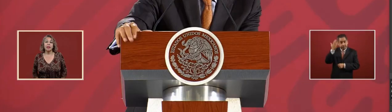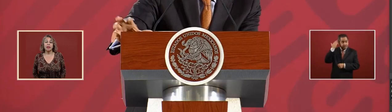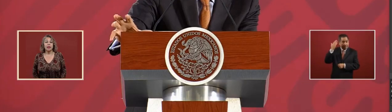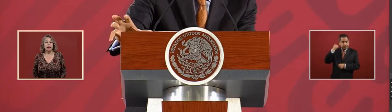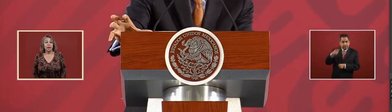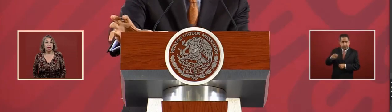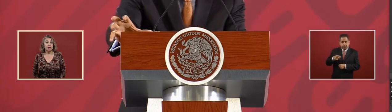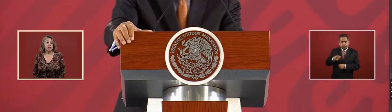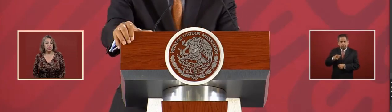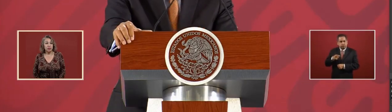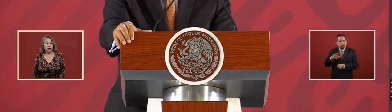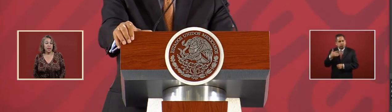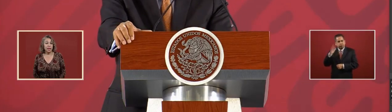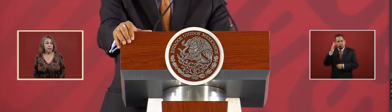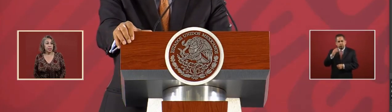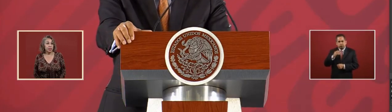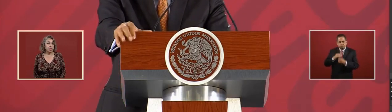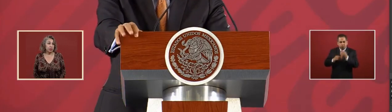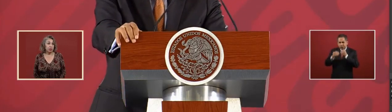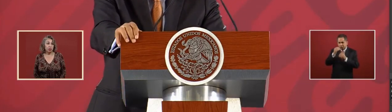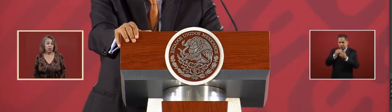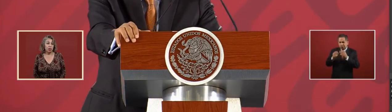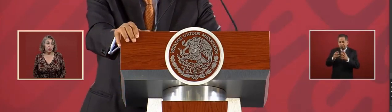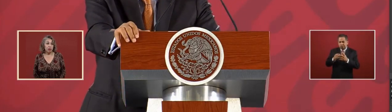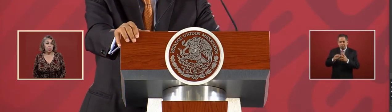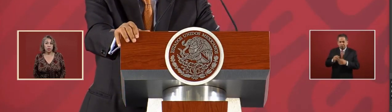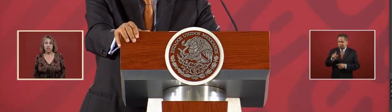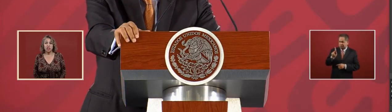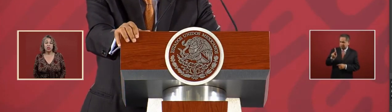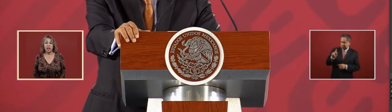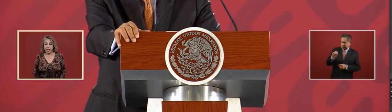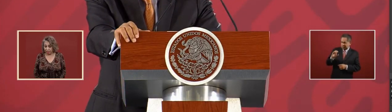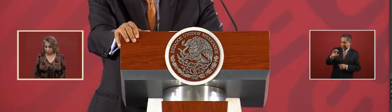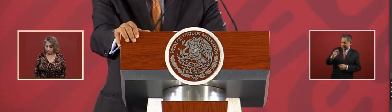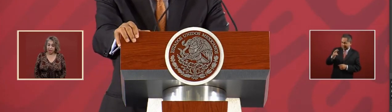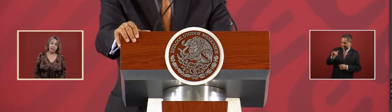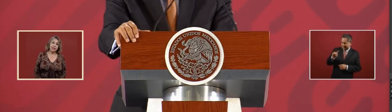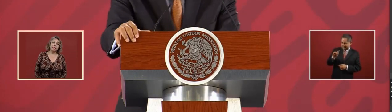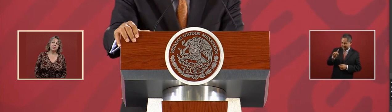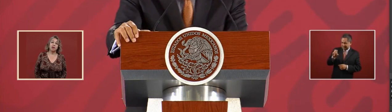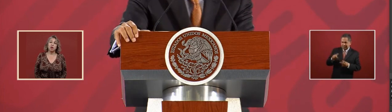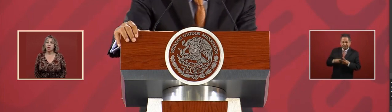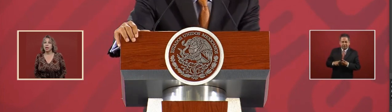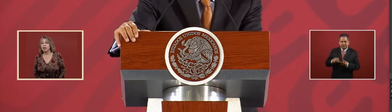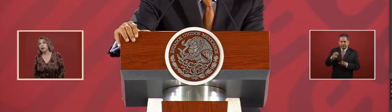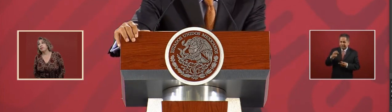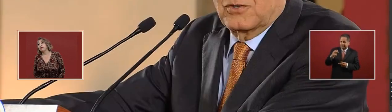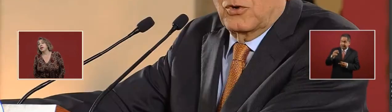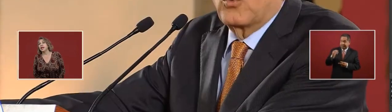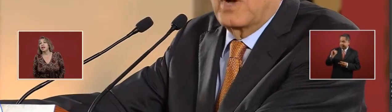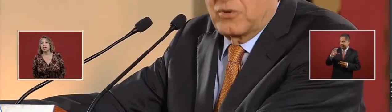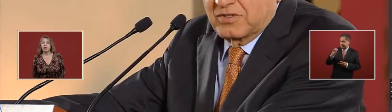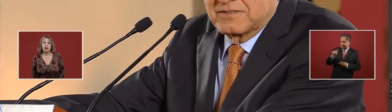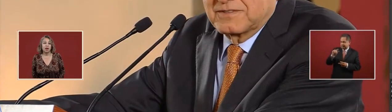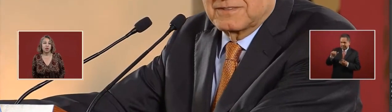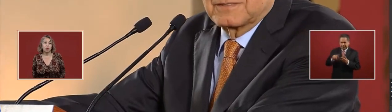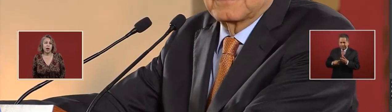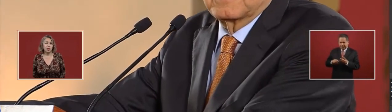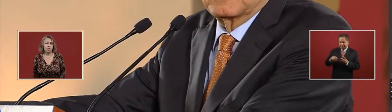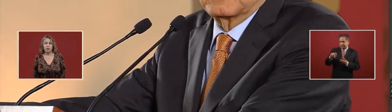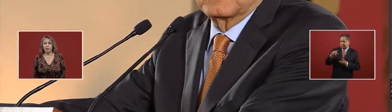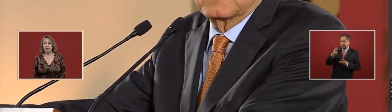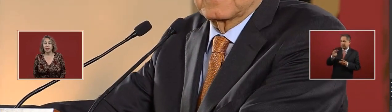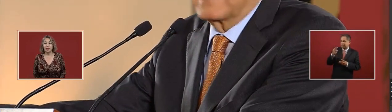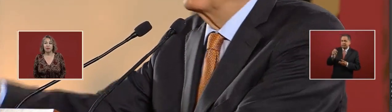Friday. Comer. To eat. Pochitoque. Pochitoque on Friday. That's on the Holy Friday. Or guau. Or